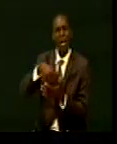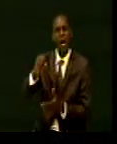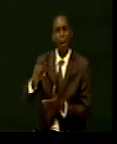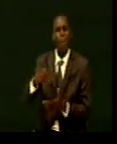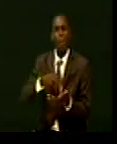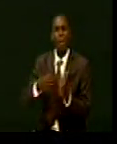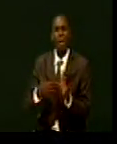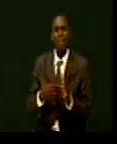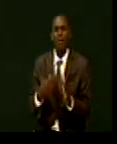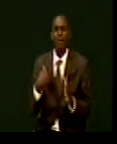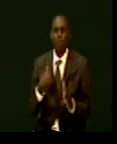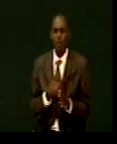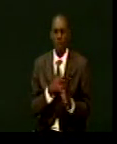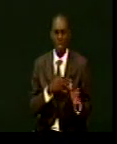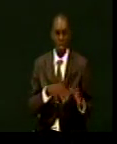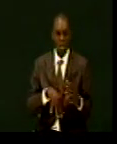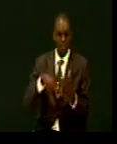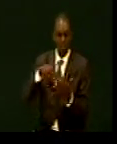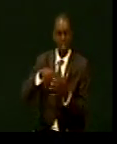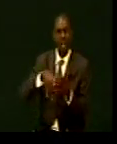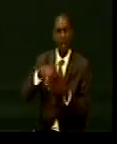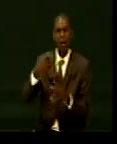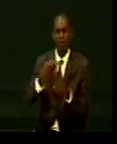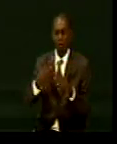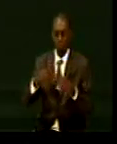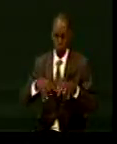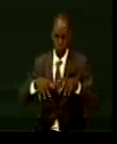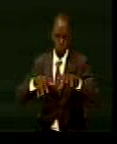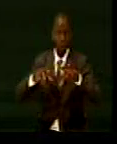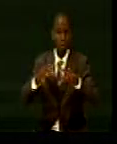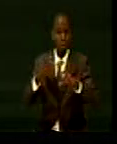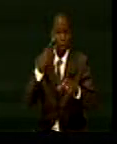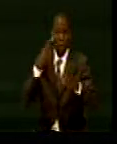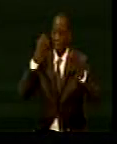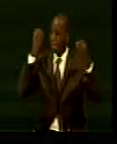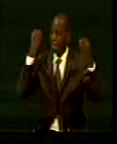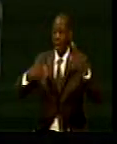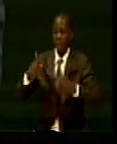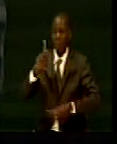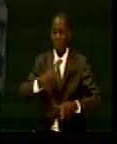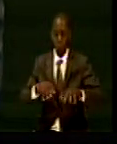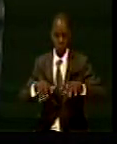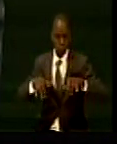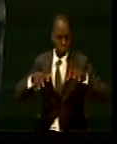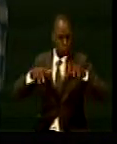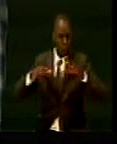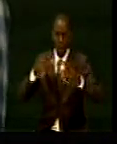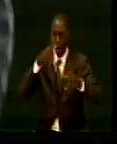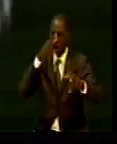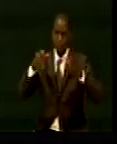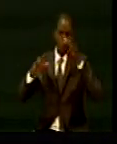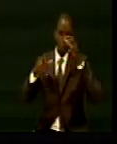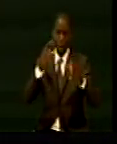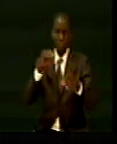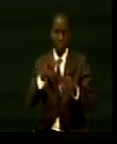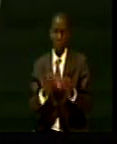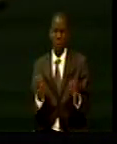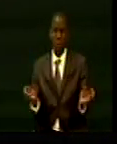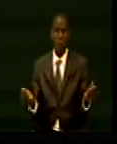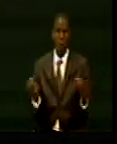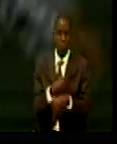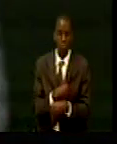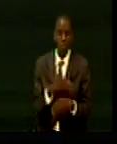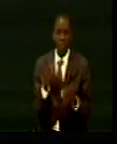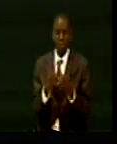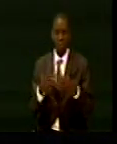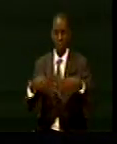As other people might be corrupt, and we talk about corruption in our country, in the office, in the market, in